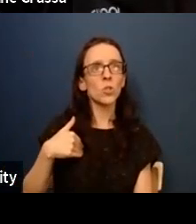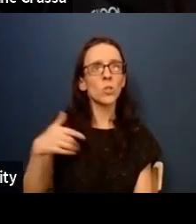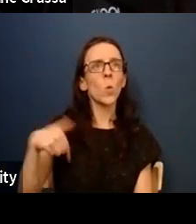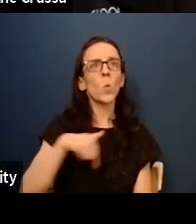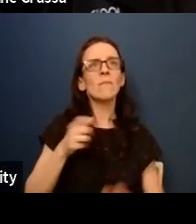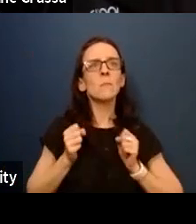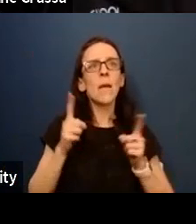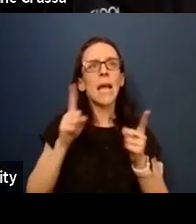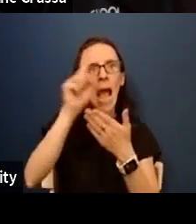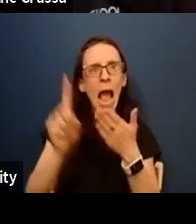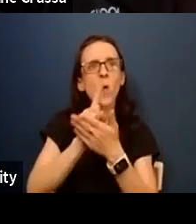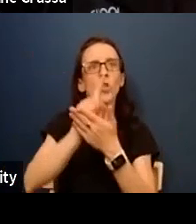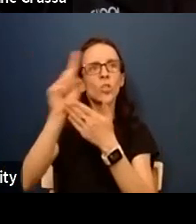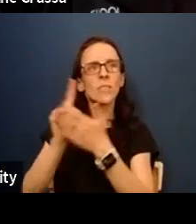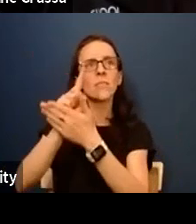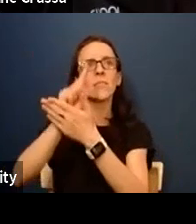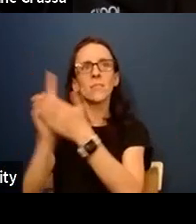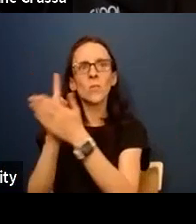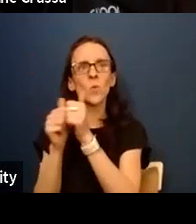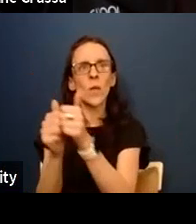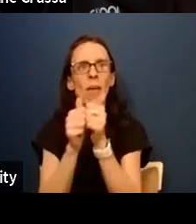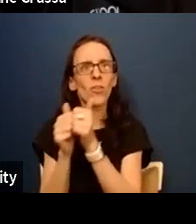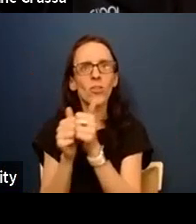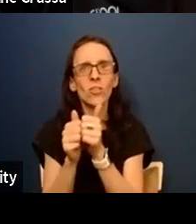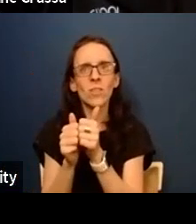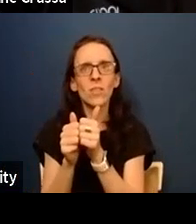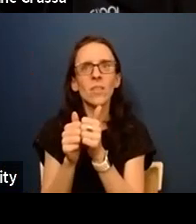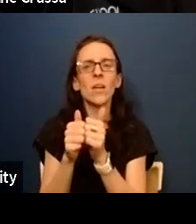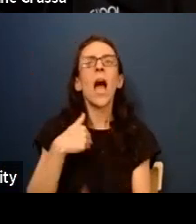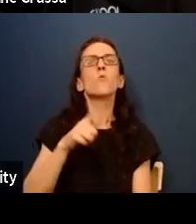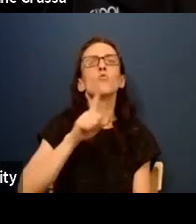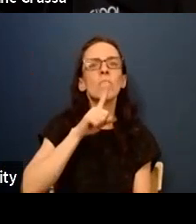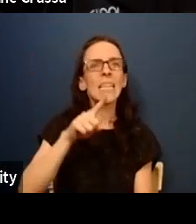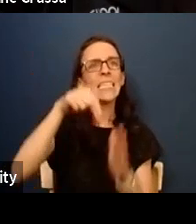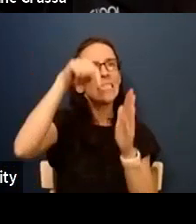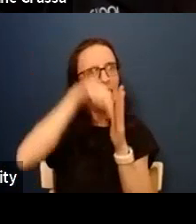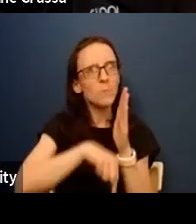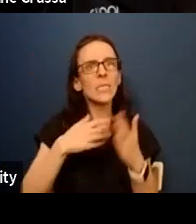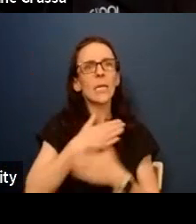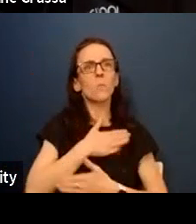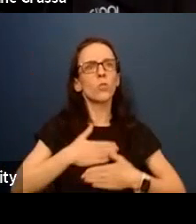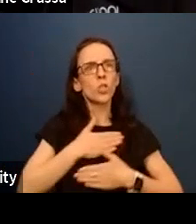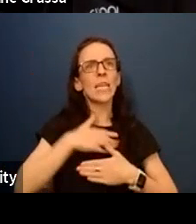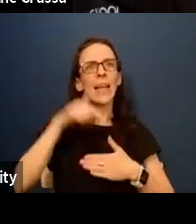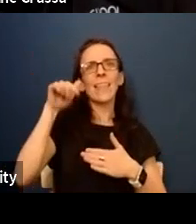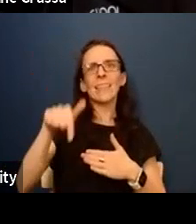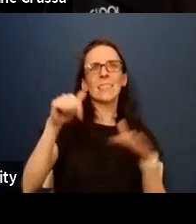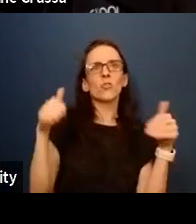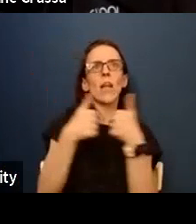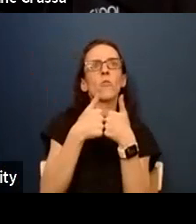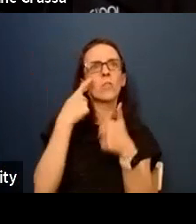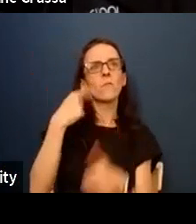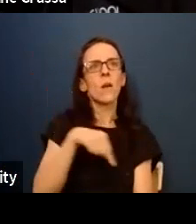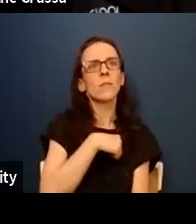hours upon hours together. I so deeply appreciate how challenging this is for us.